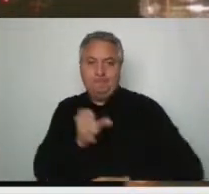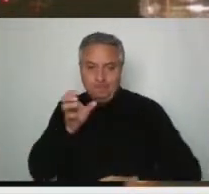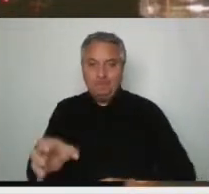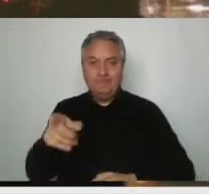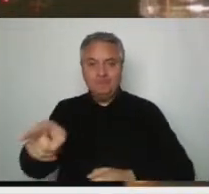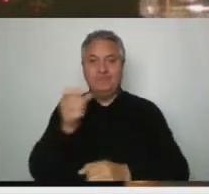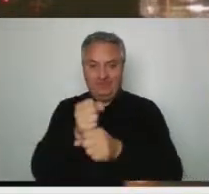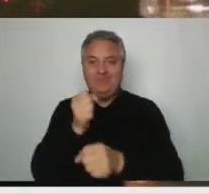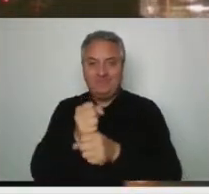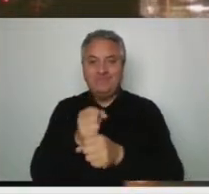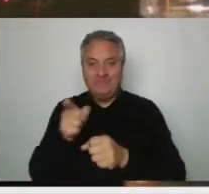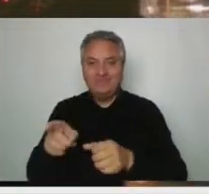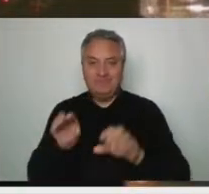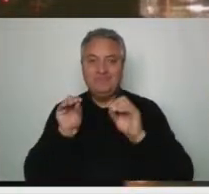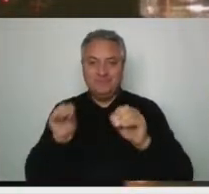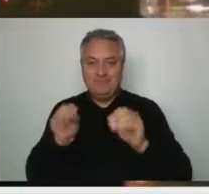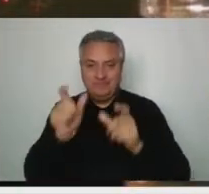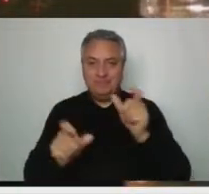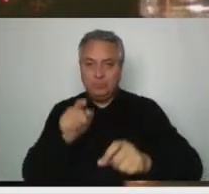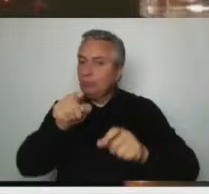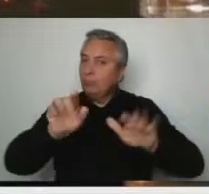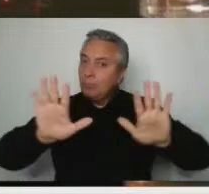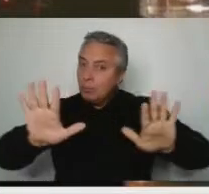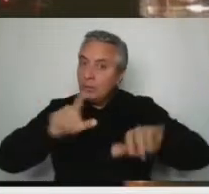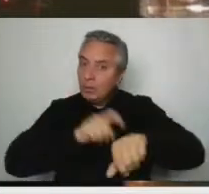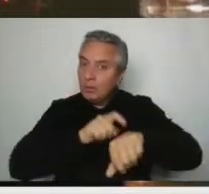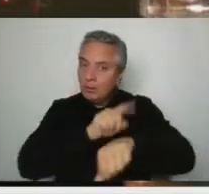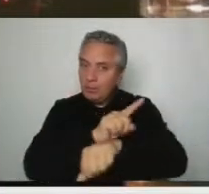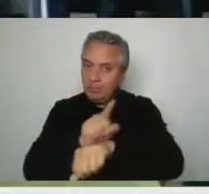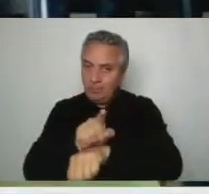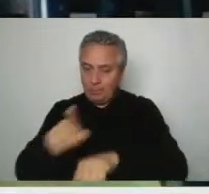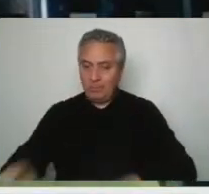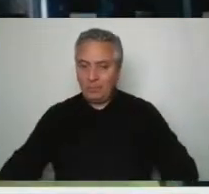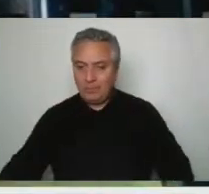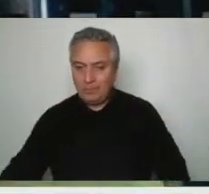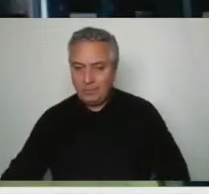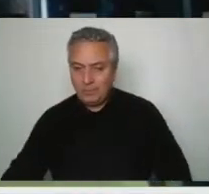role in this sense. Claudia, you have 10 minutes.